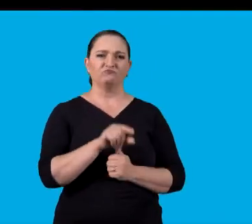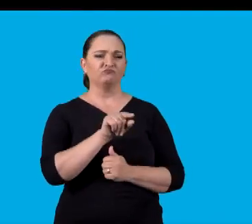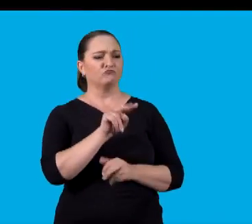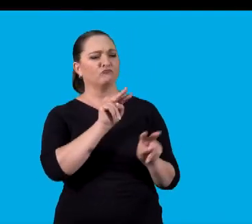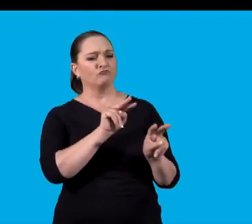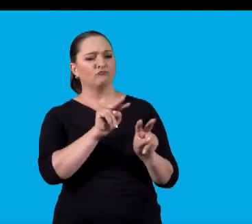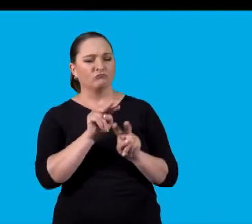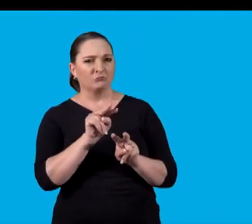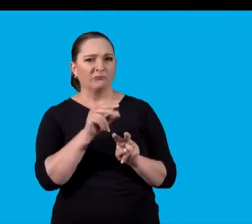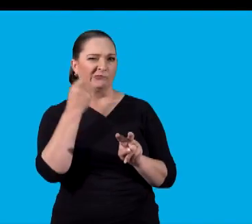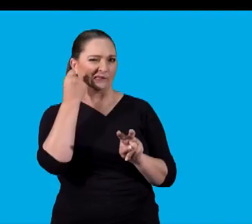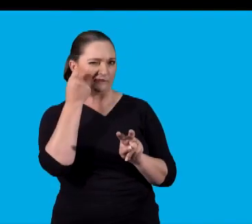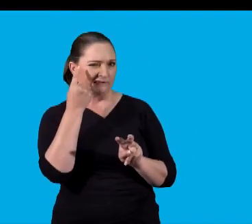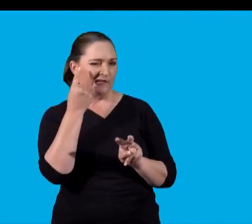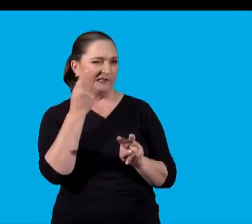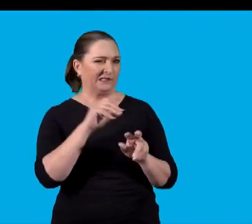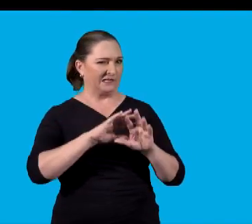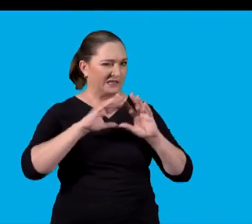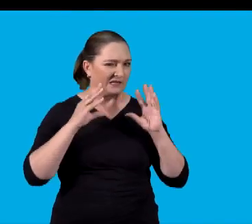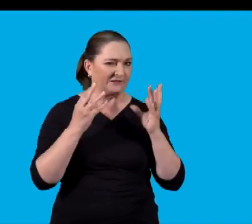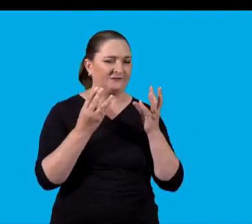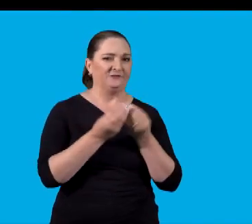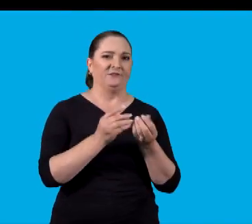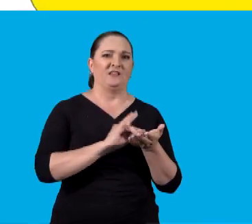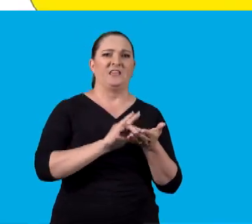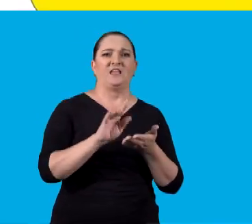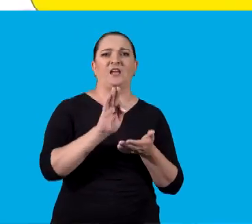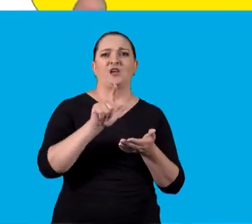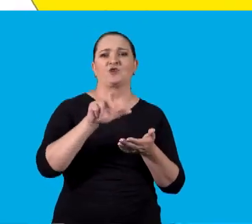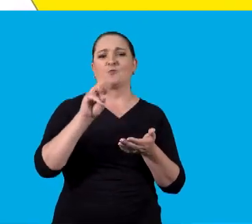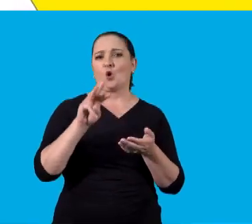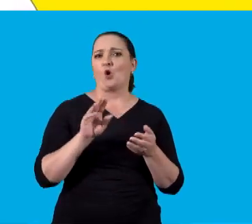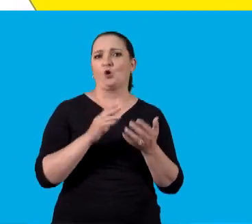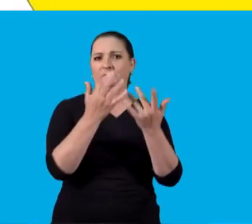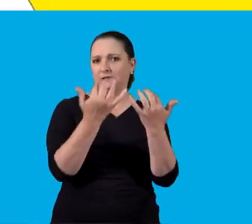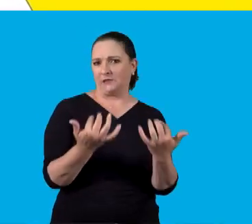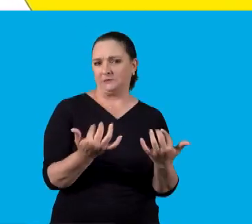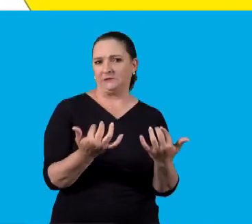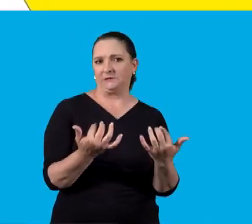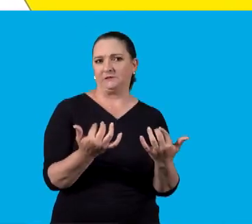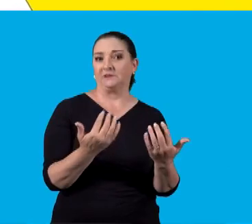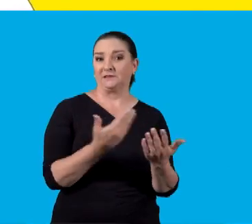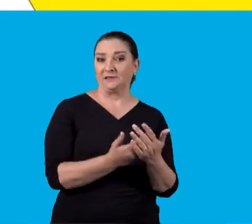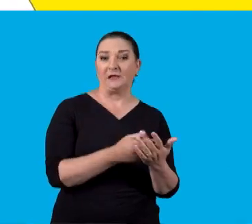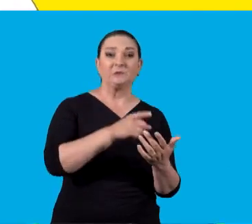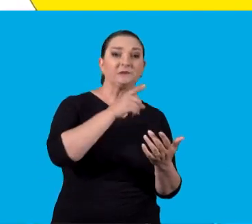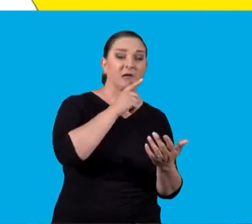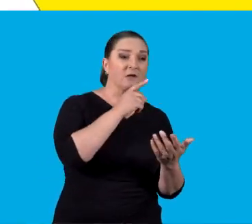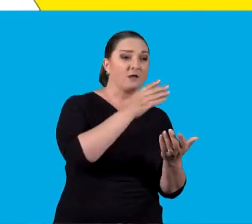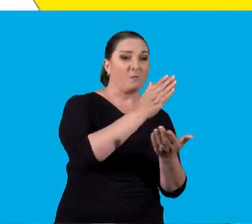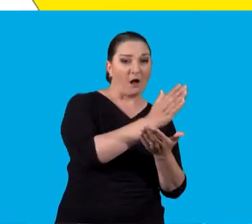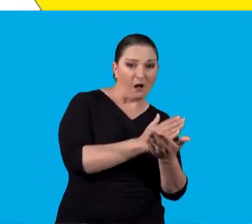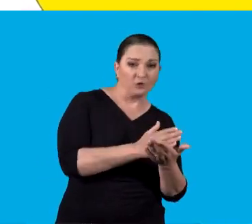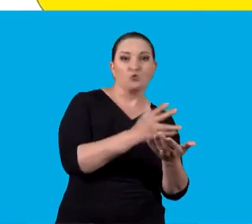and know your entire cash flow statement, because parts of it can be tested, but the entire cash flow statement can still